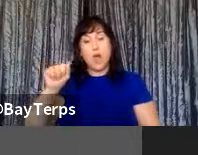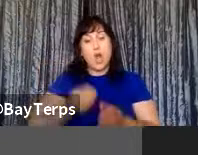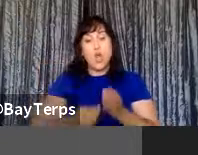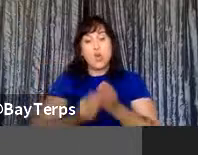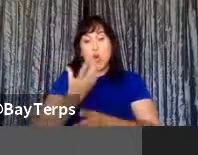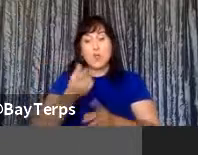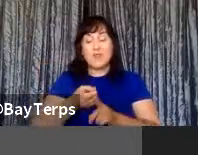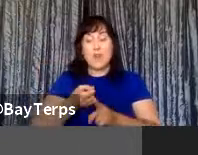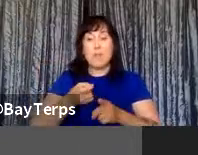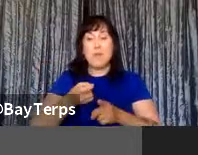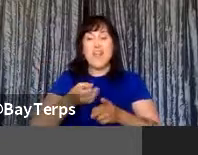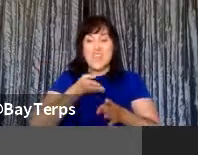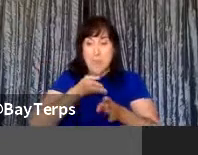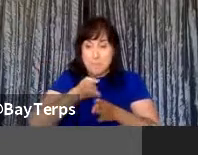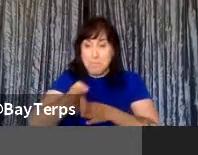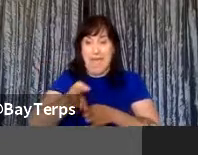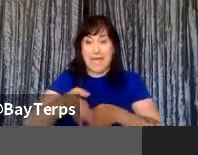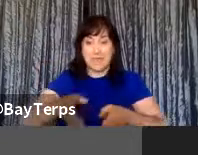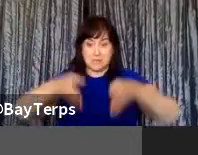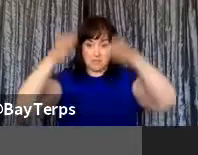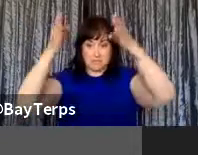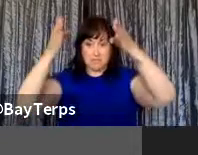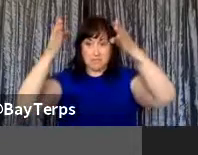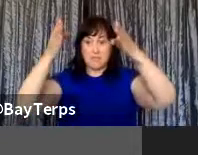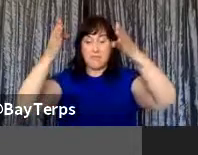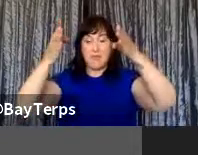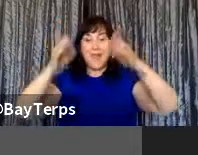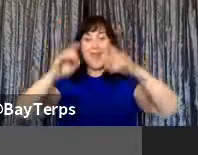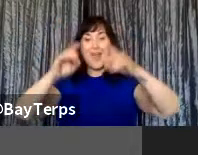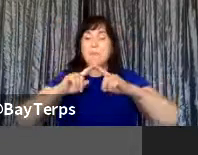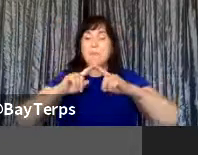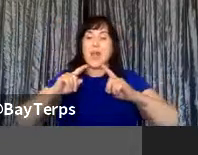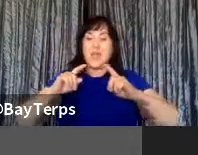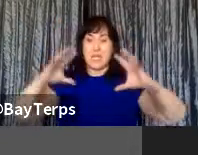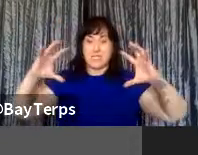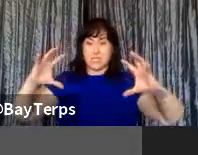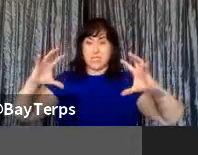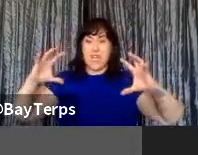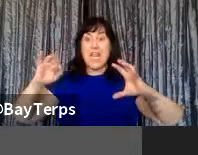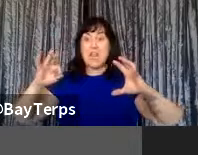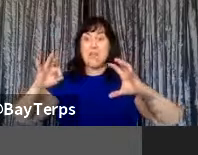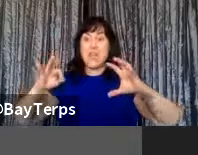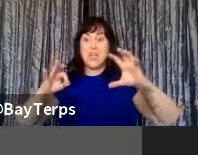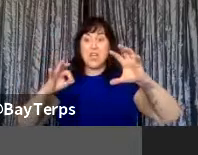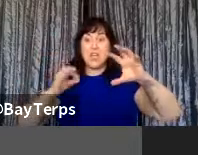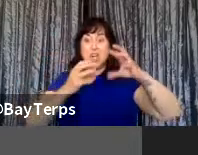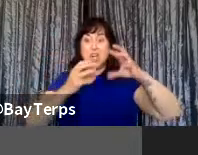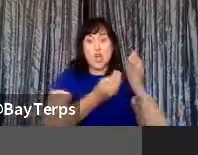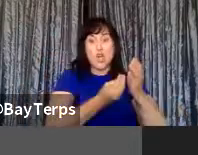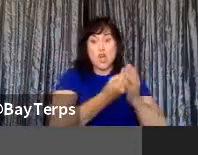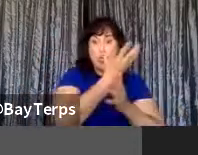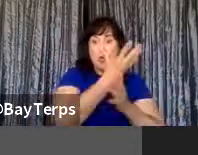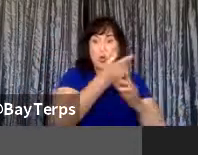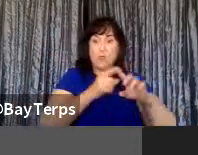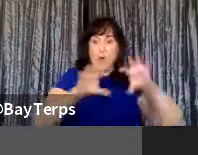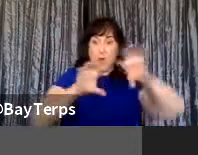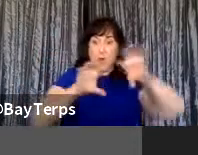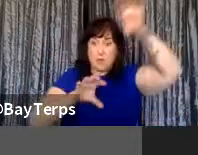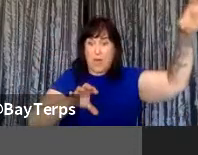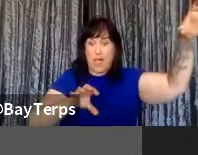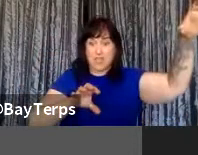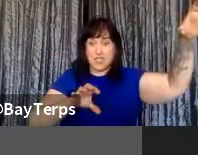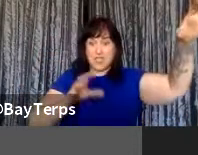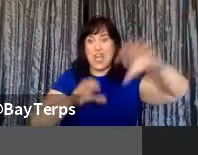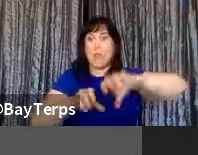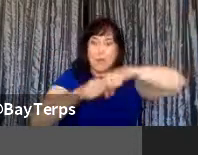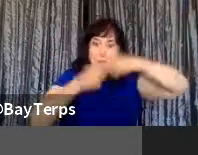it grew off the peripheral limbs, the size of the fruit is so big, it would literally rip it apart, okay? So you'll only find, from